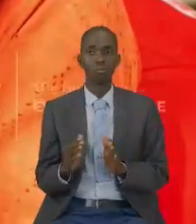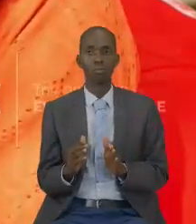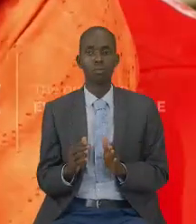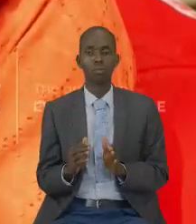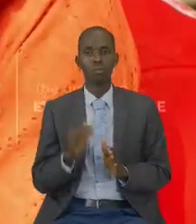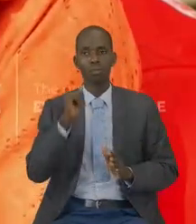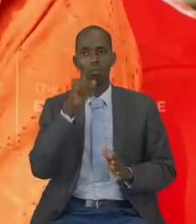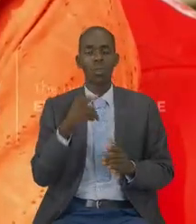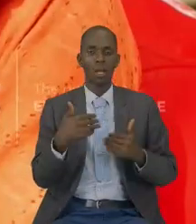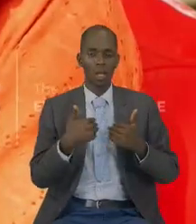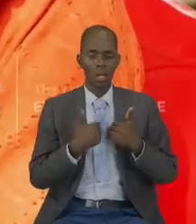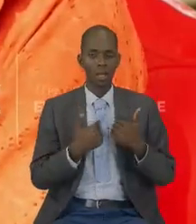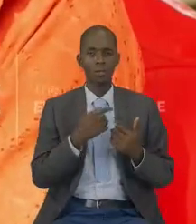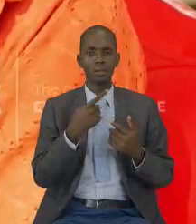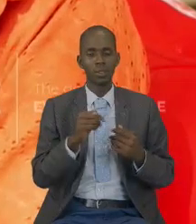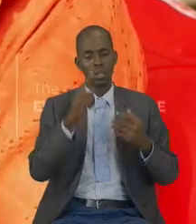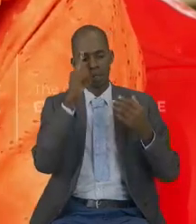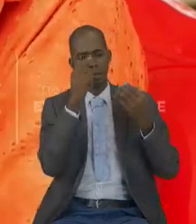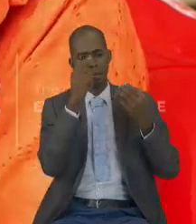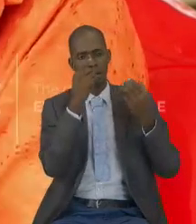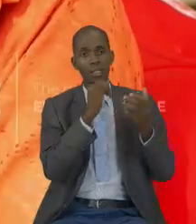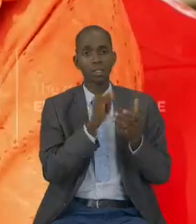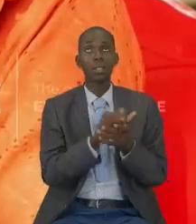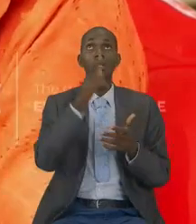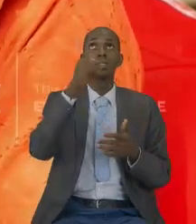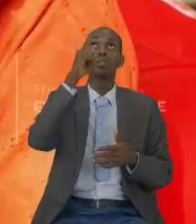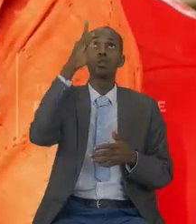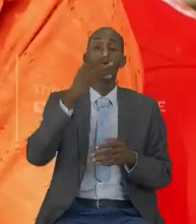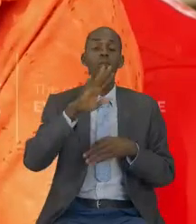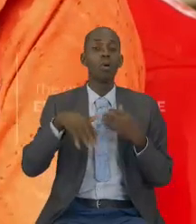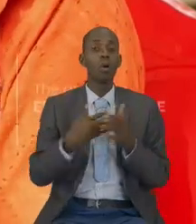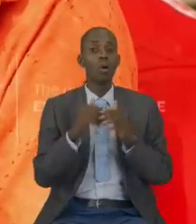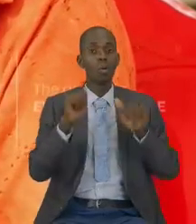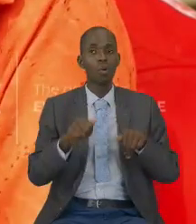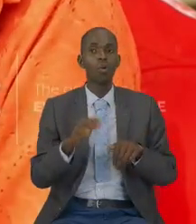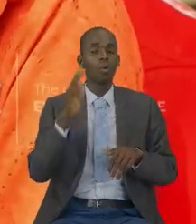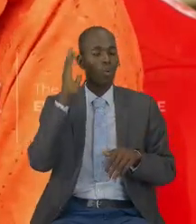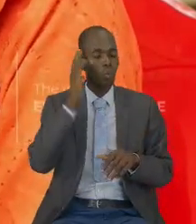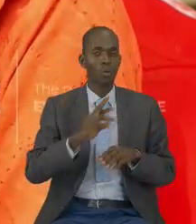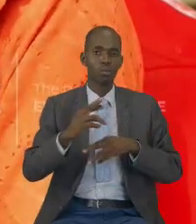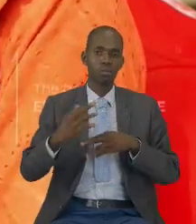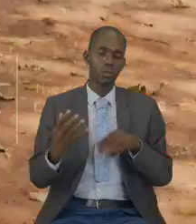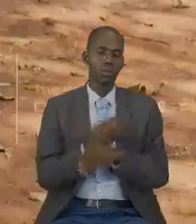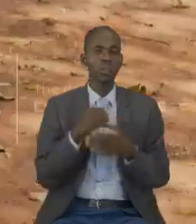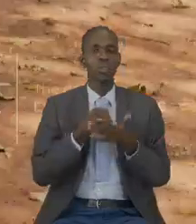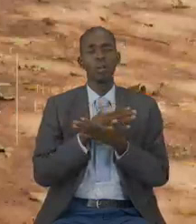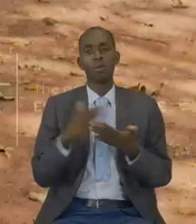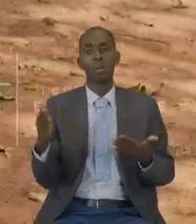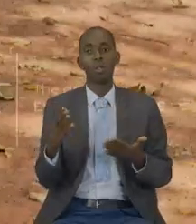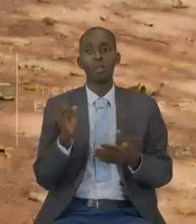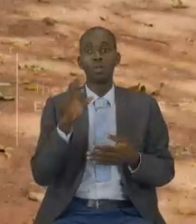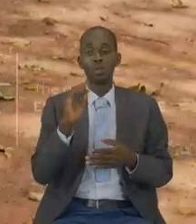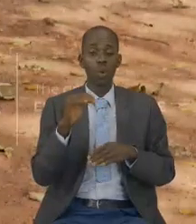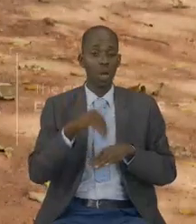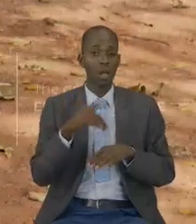have faith that God of all possibilities is going to roll it away. So at the first